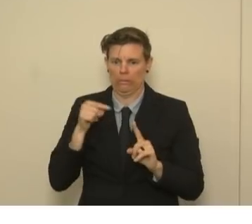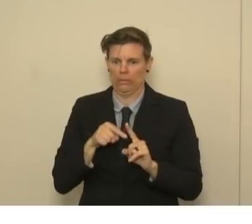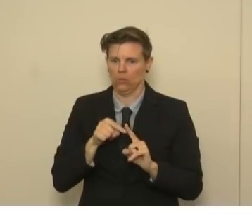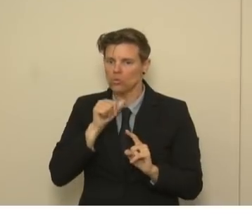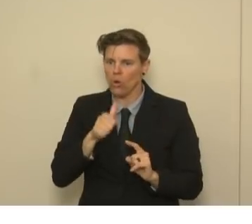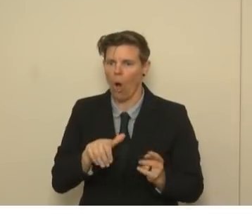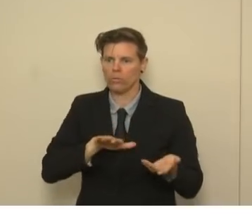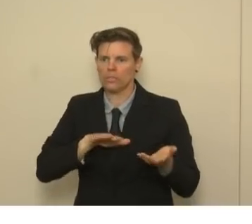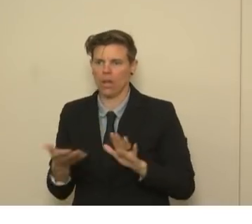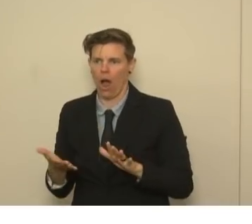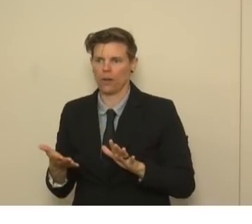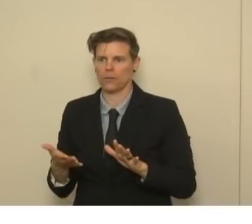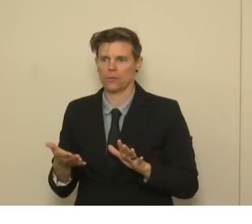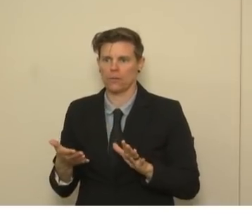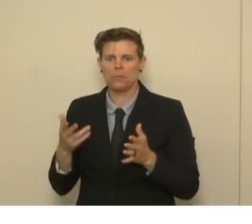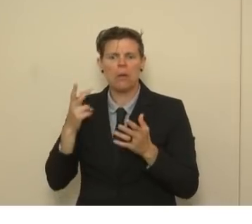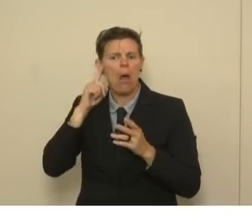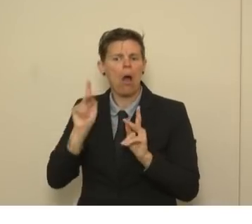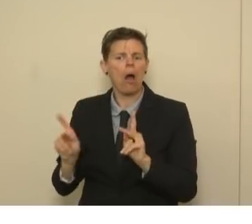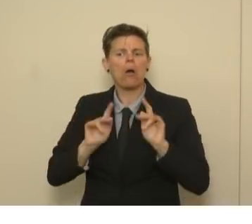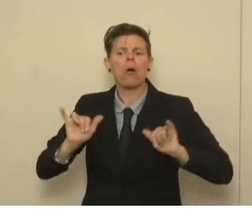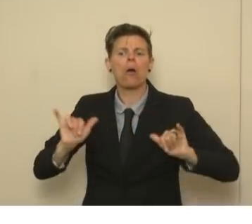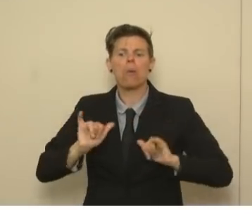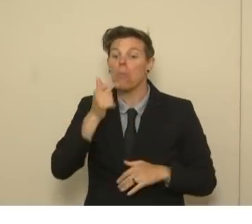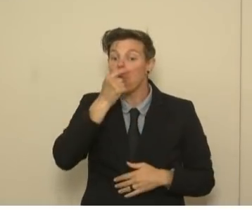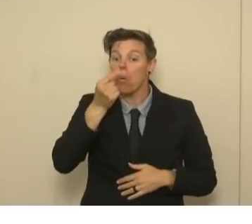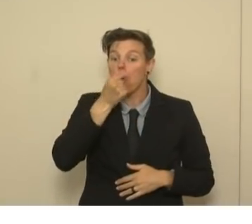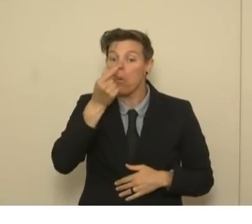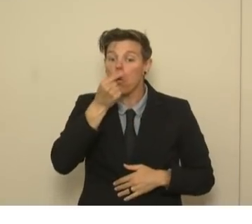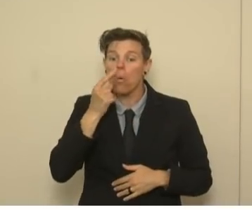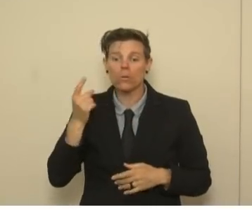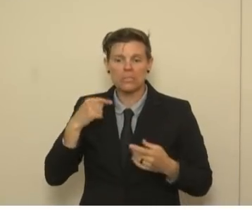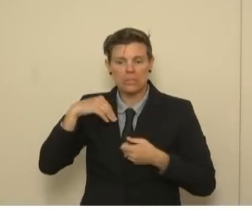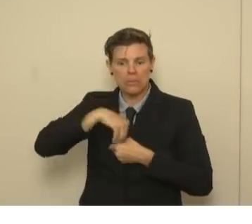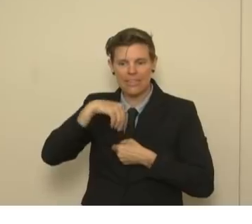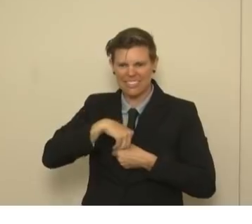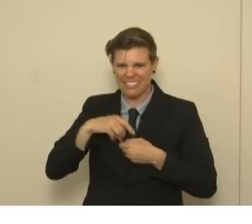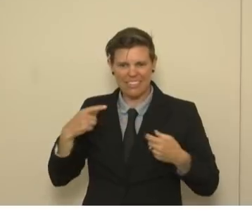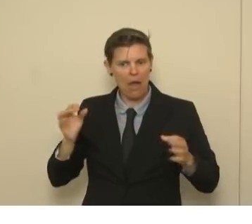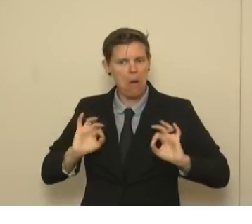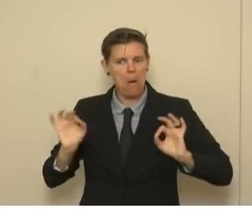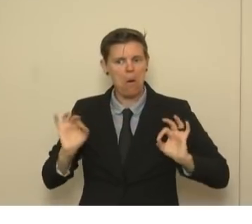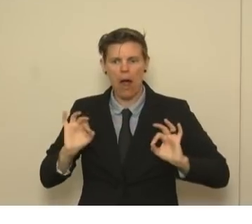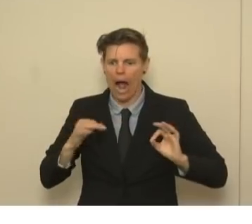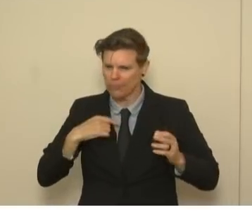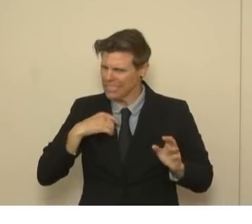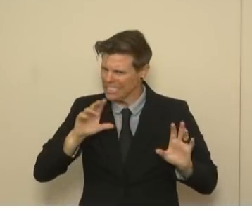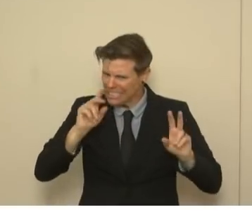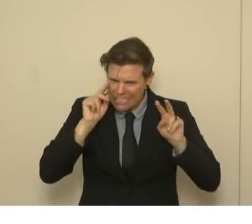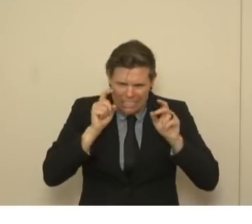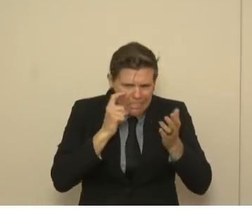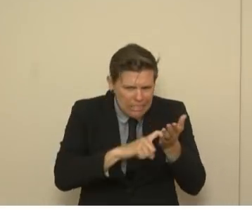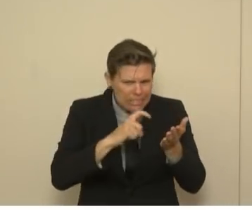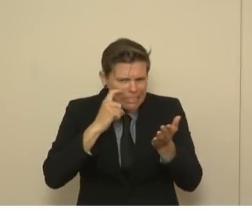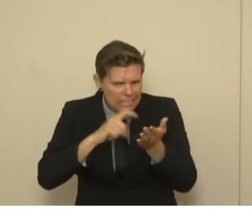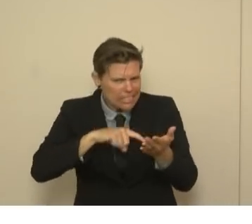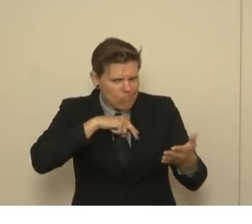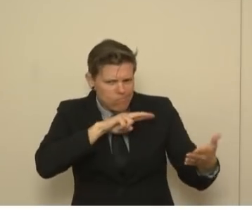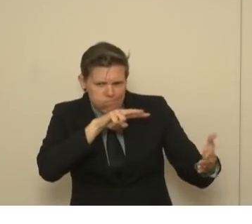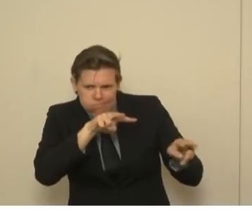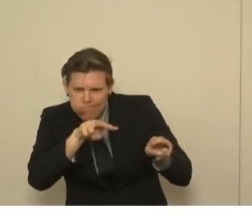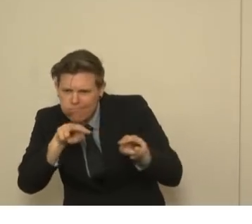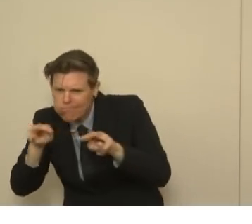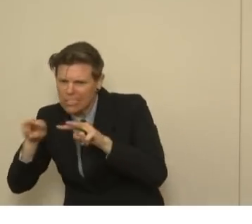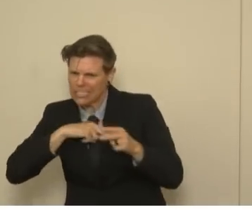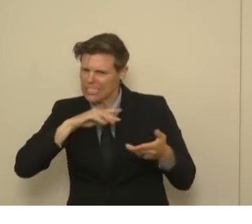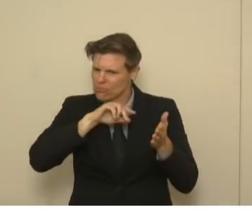now, as we've had more time to study the effects of the virus on people, and we've talked about a lot of those effects before, but we're